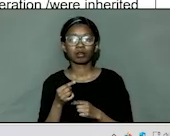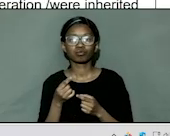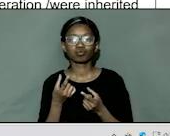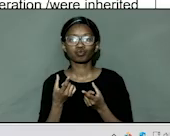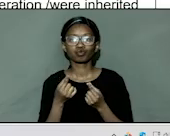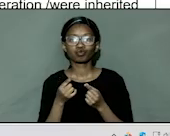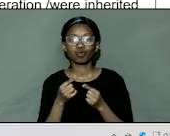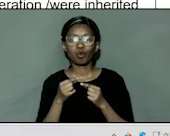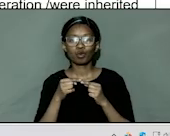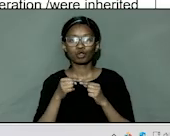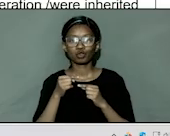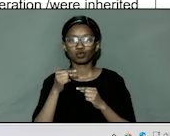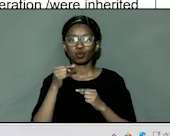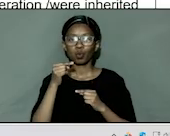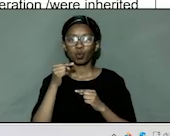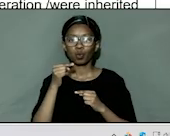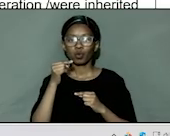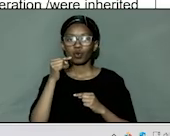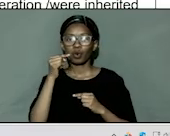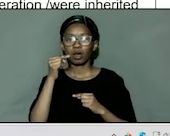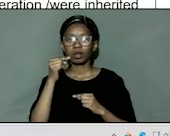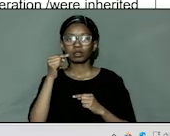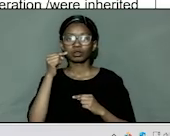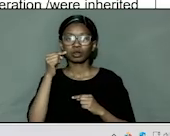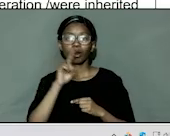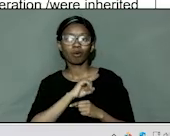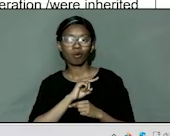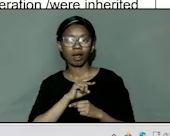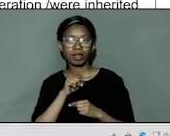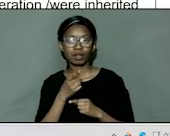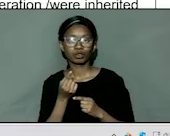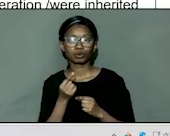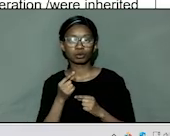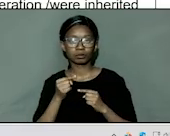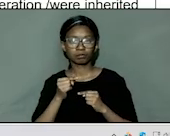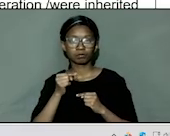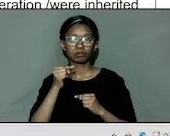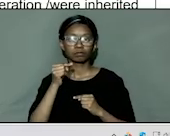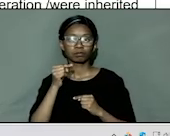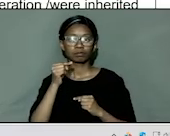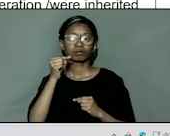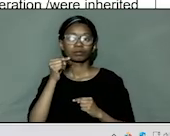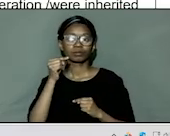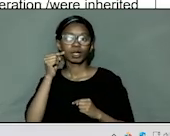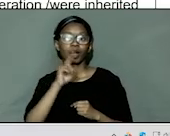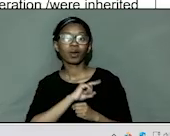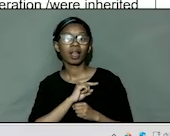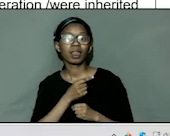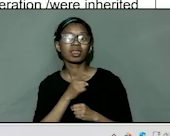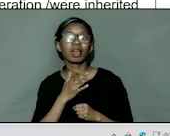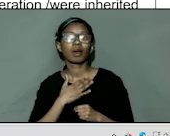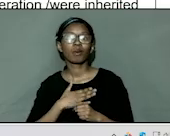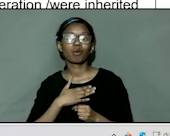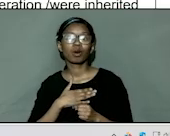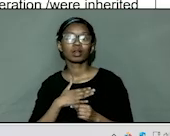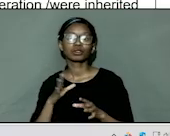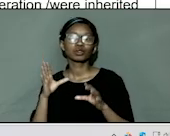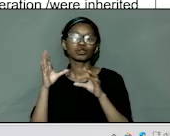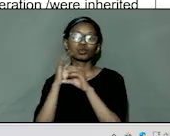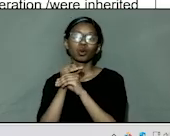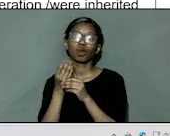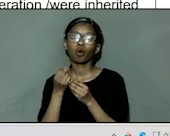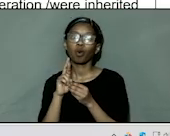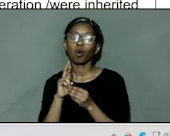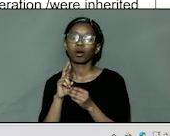necks. Why did giraffes stretch their necks? It's because they wanted to reach for what? For